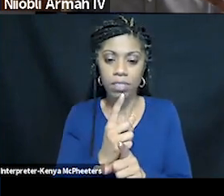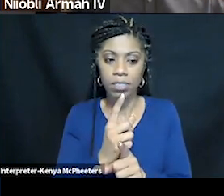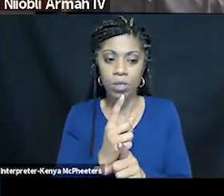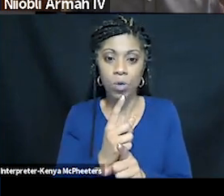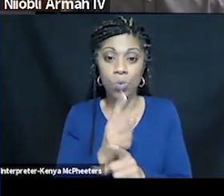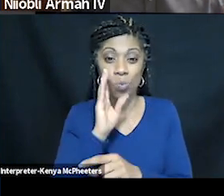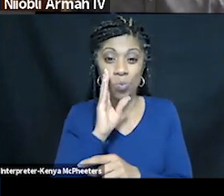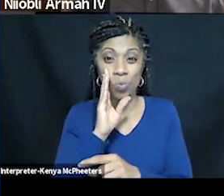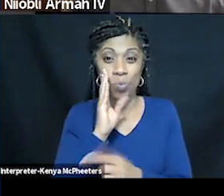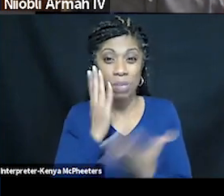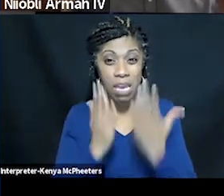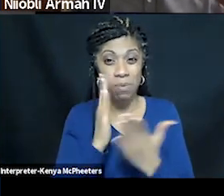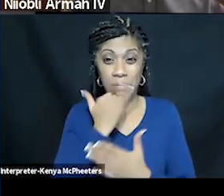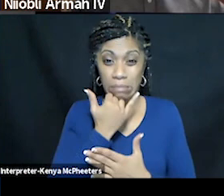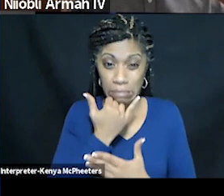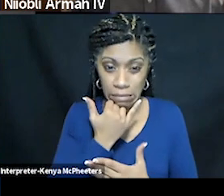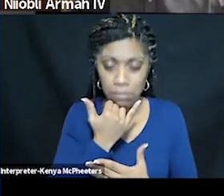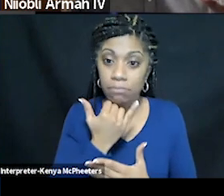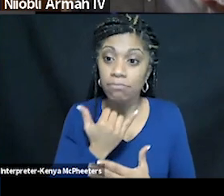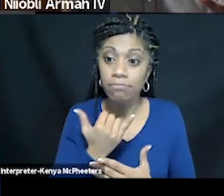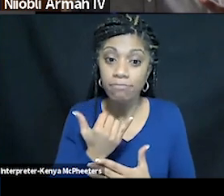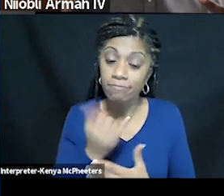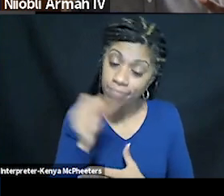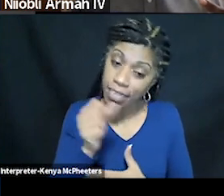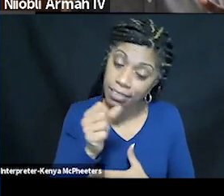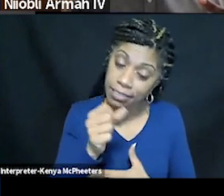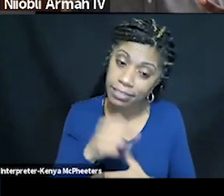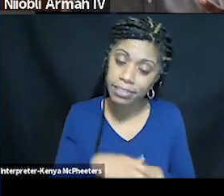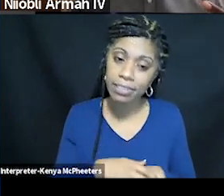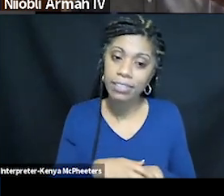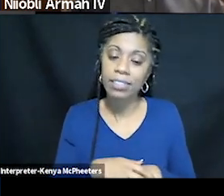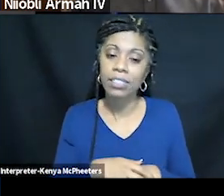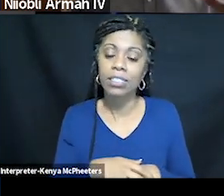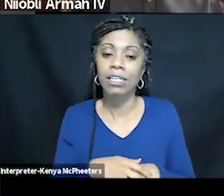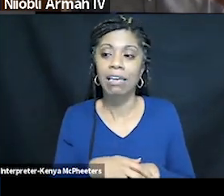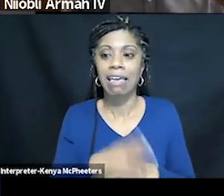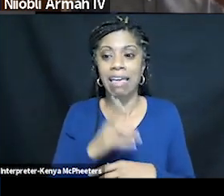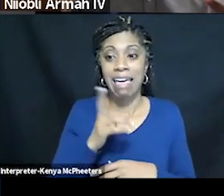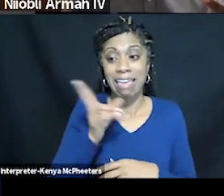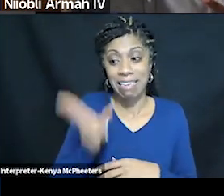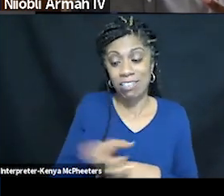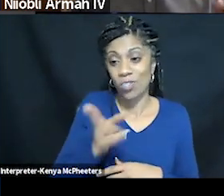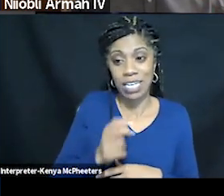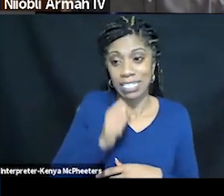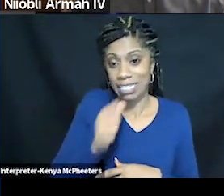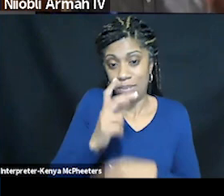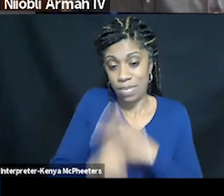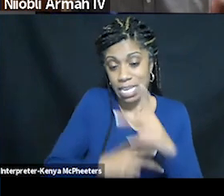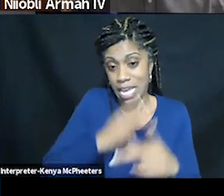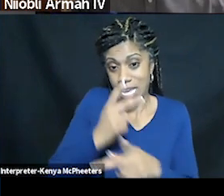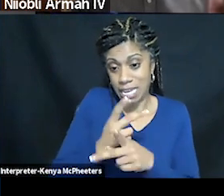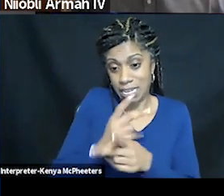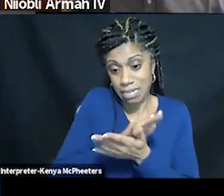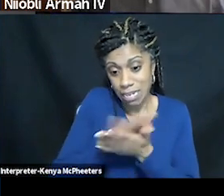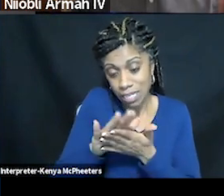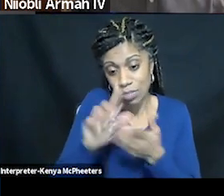trying is because this is the issue of our time, and history isn't gonna be kind to us. And so in effort of getting ahead of this, we're going to dig deep,